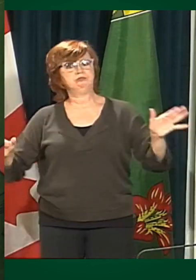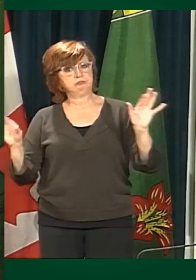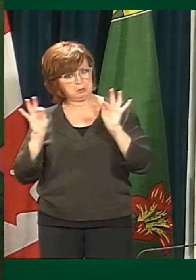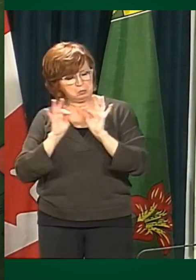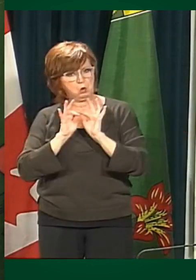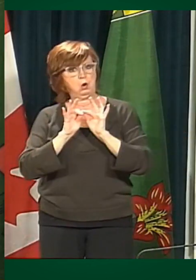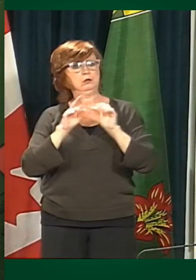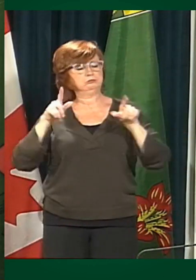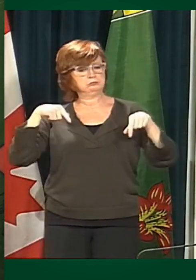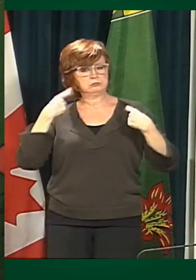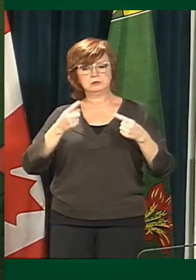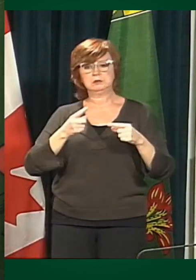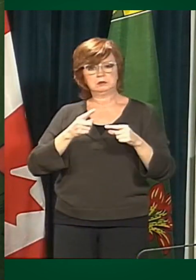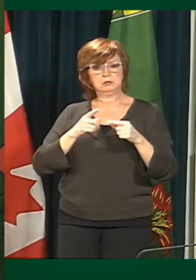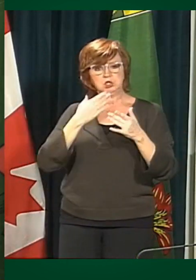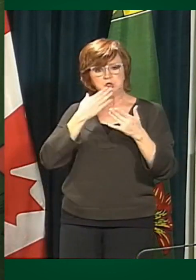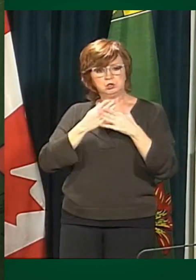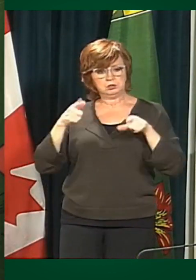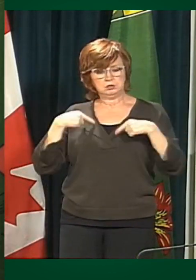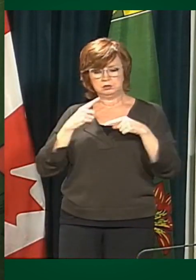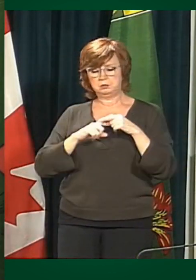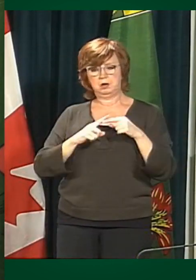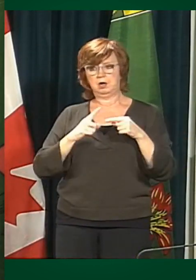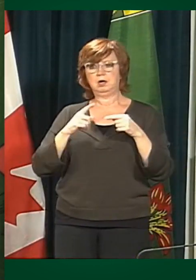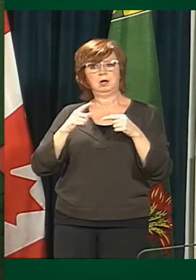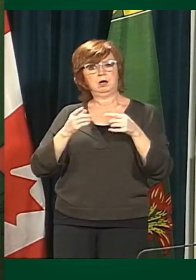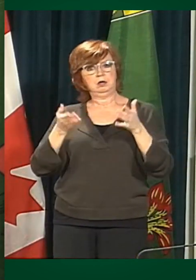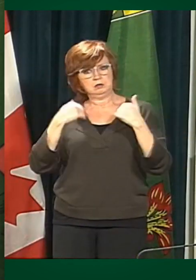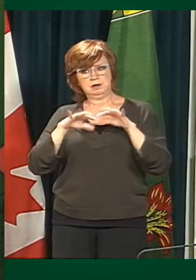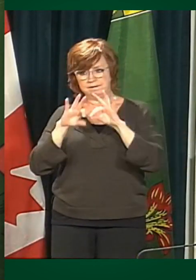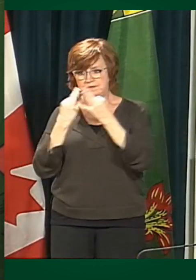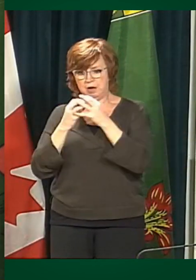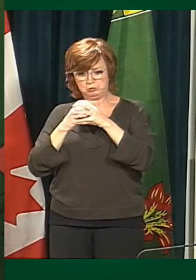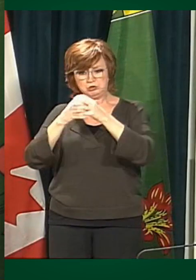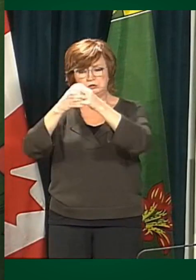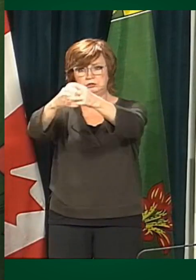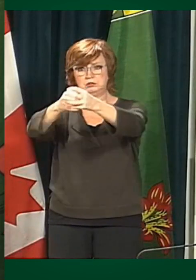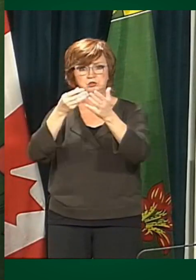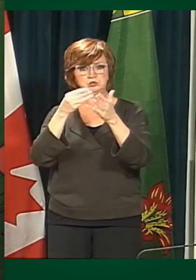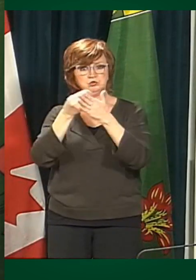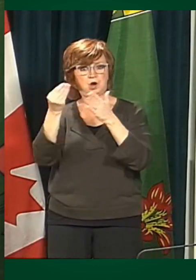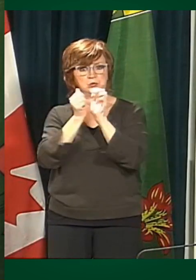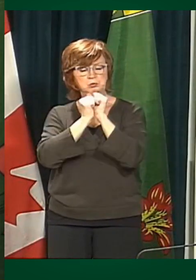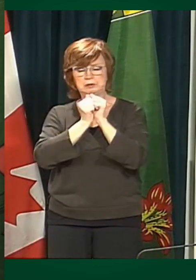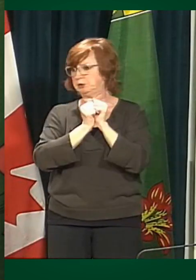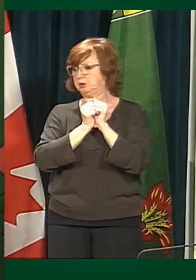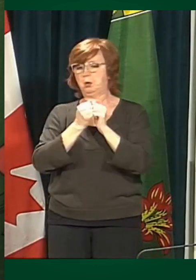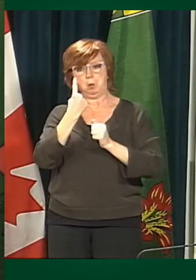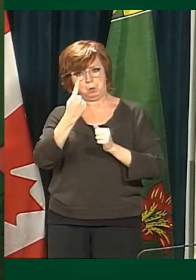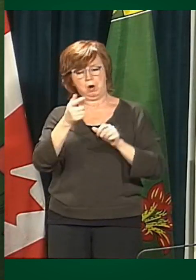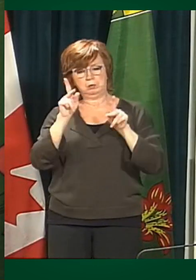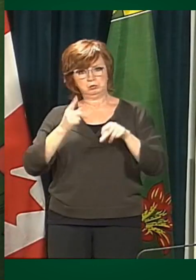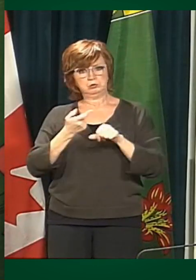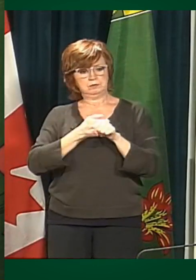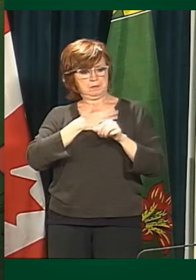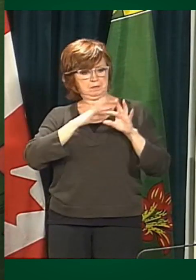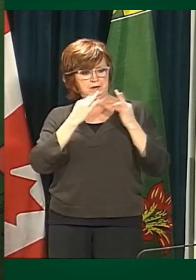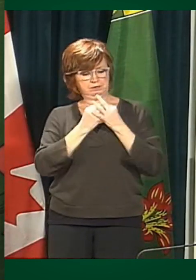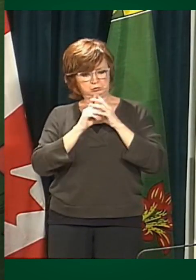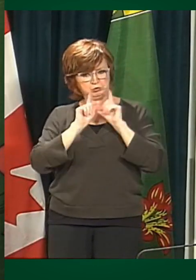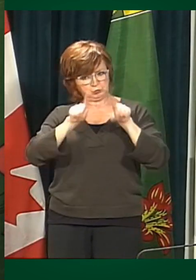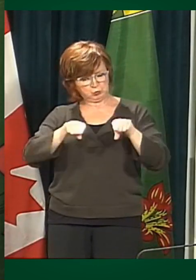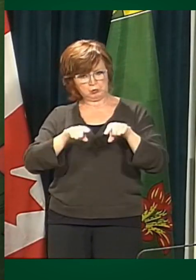cases, only one person is allowed to go in, not a whole group from a family. And I think we all need to, as customers, respect